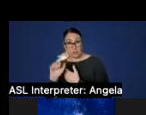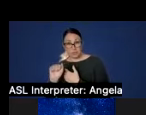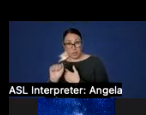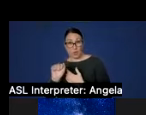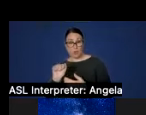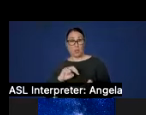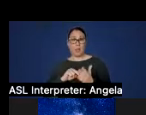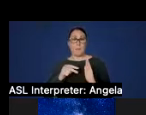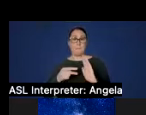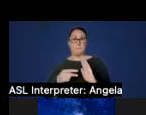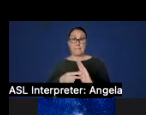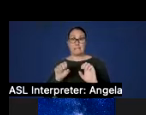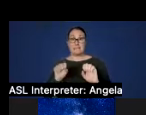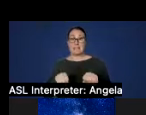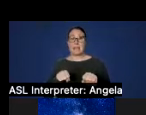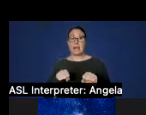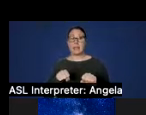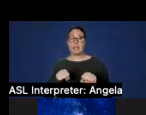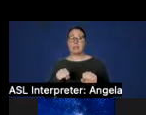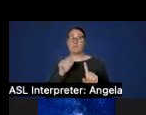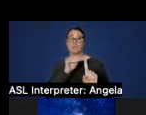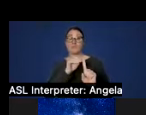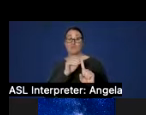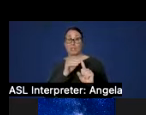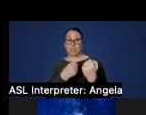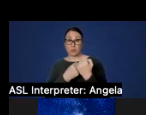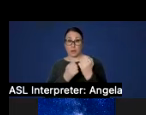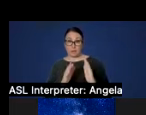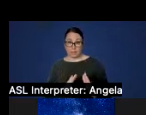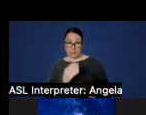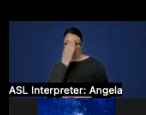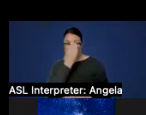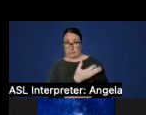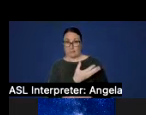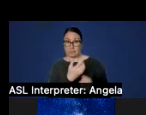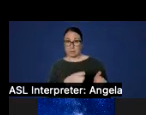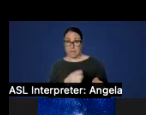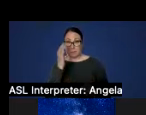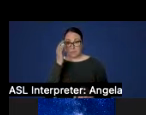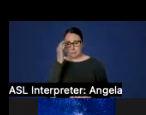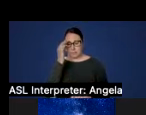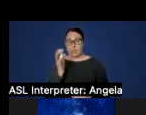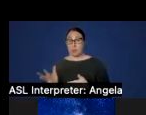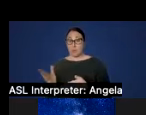that point reach out to an advocate. So let's see, they gather information, the